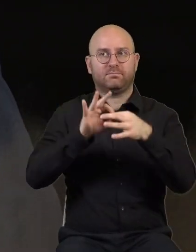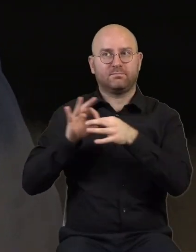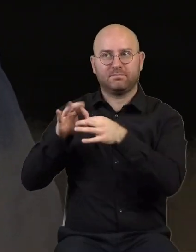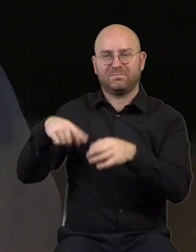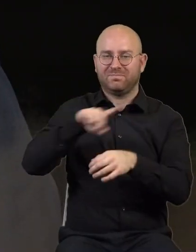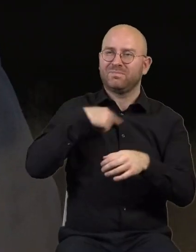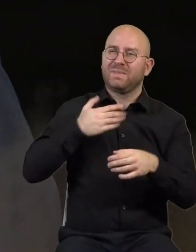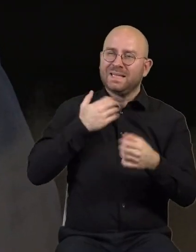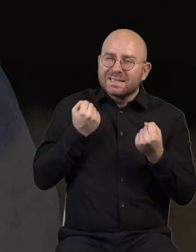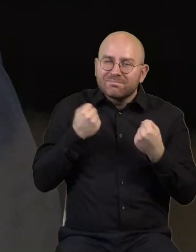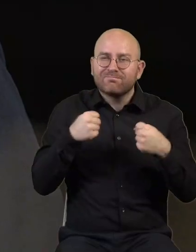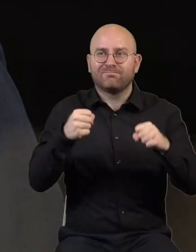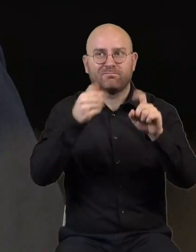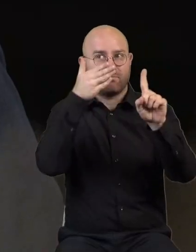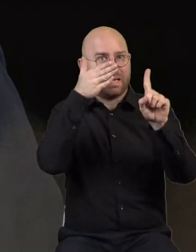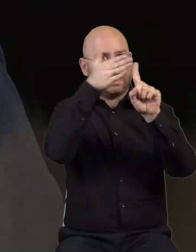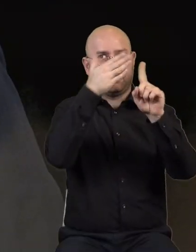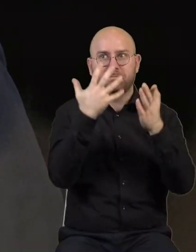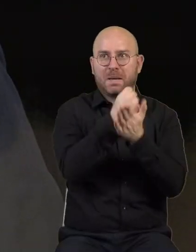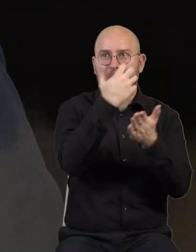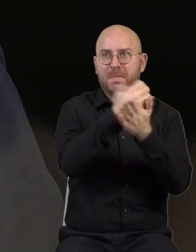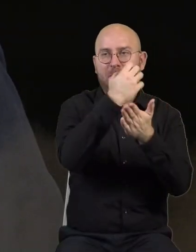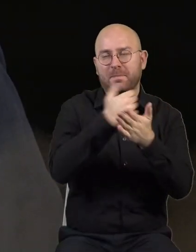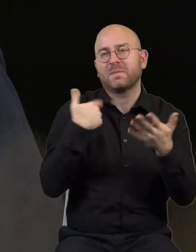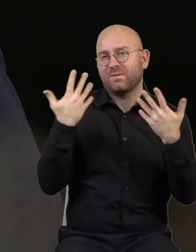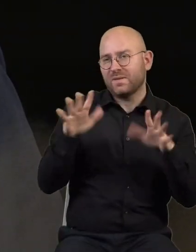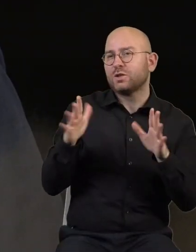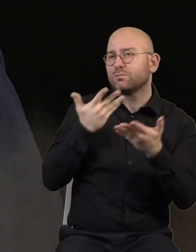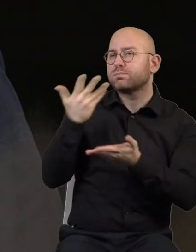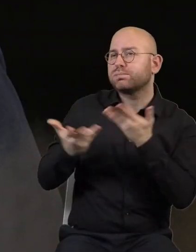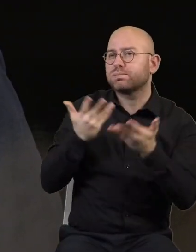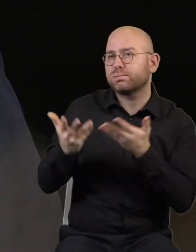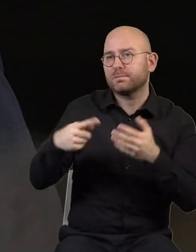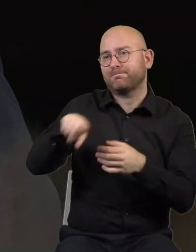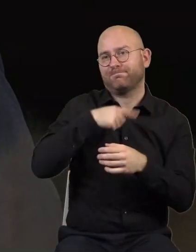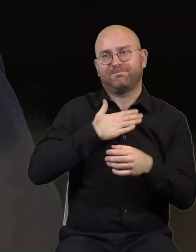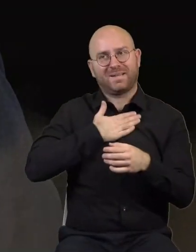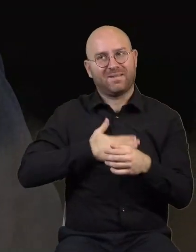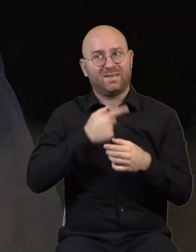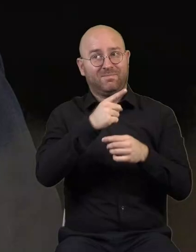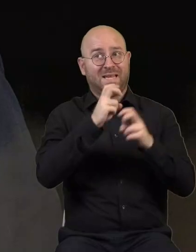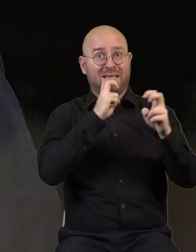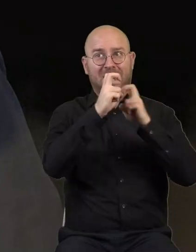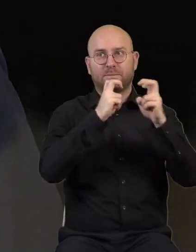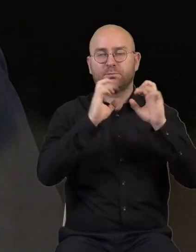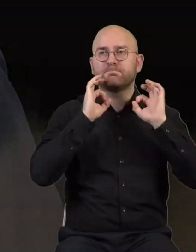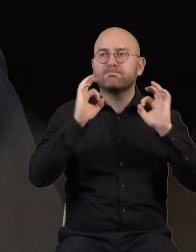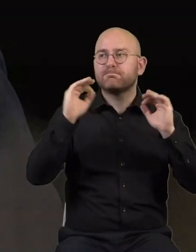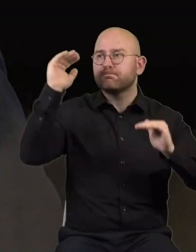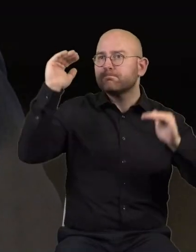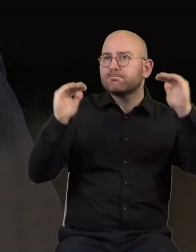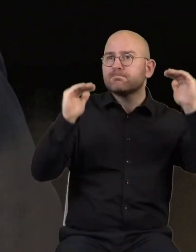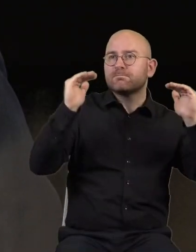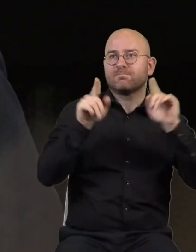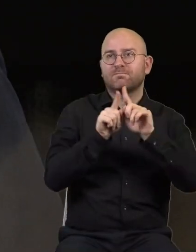sustainability, to the Green Deal goals, and taking into account the